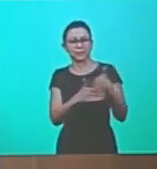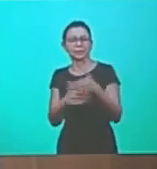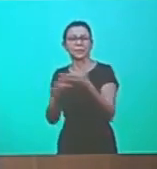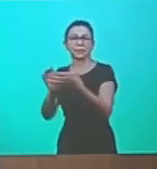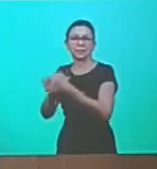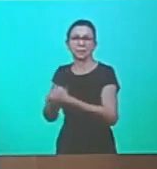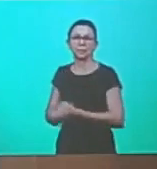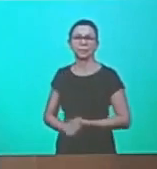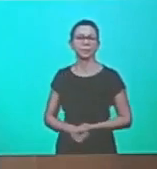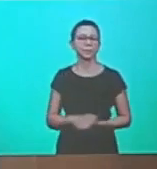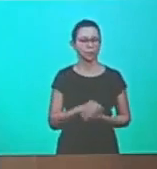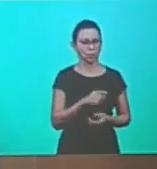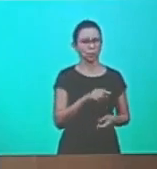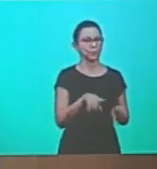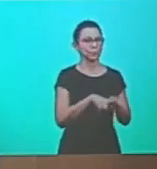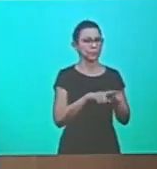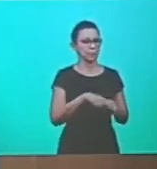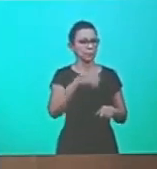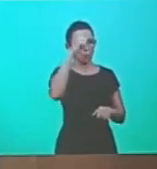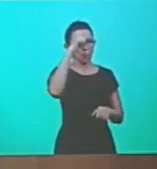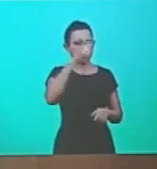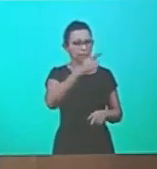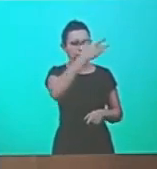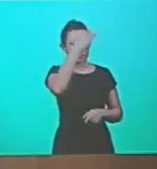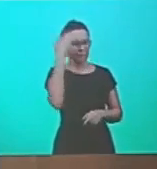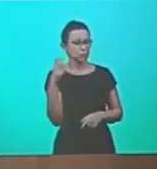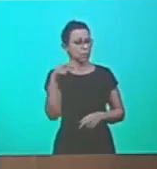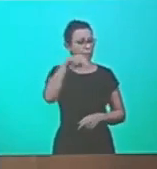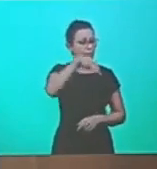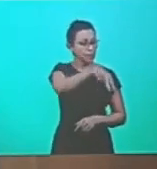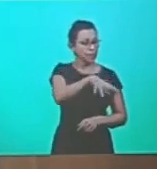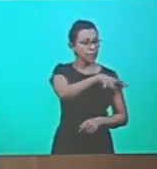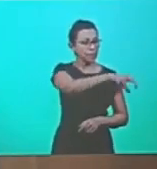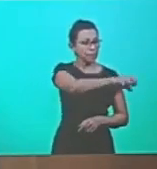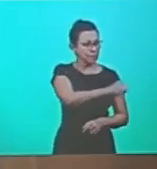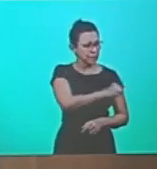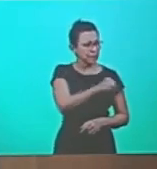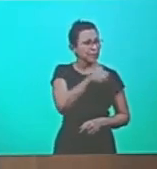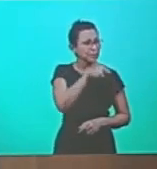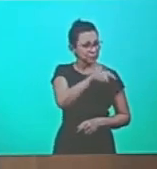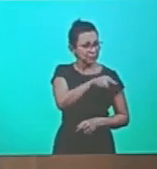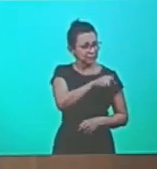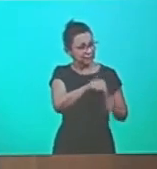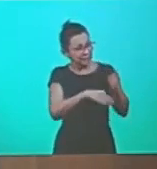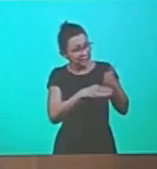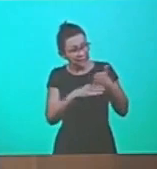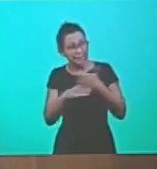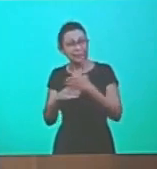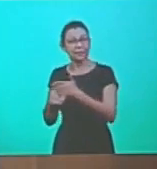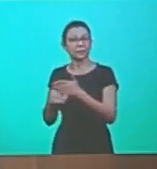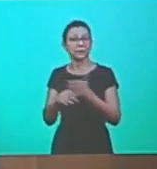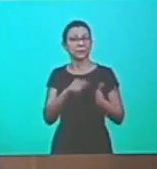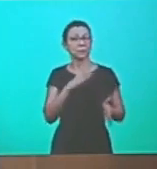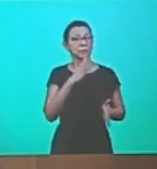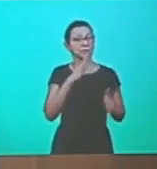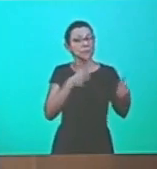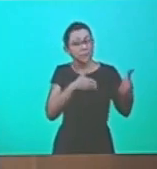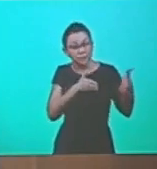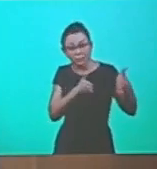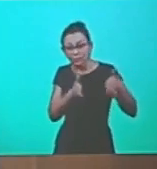the wedding wasn't in any place. There was a specific person who would bring these people to the wedding.